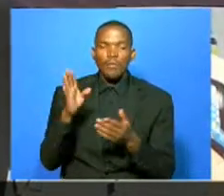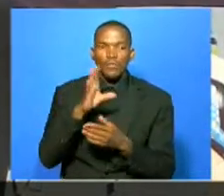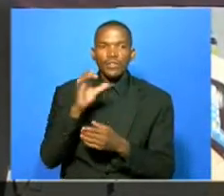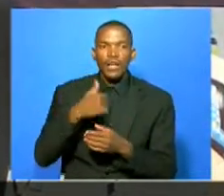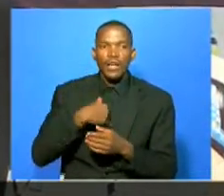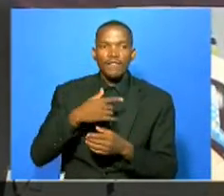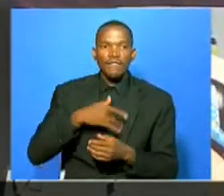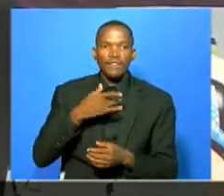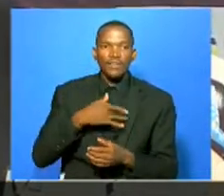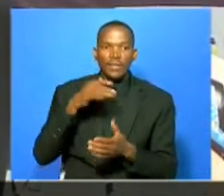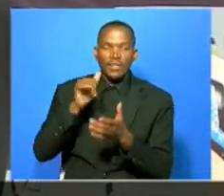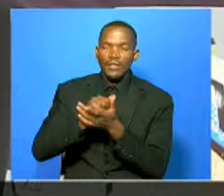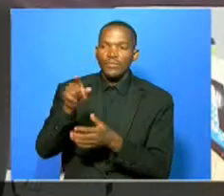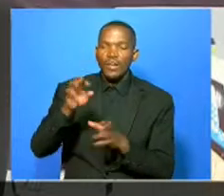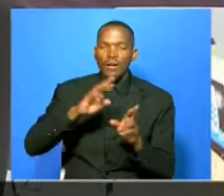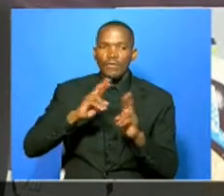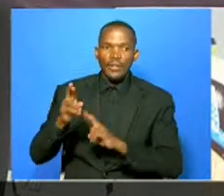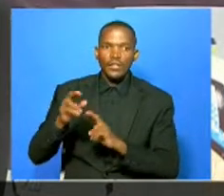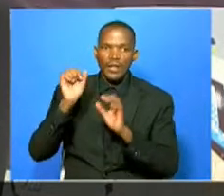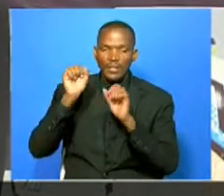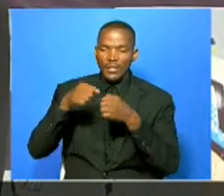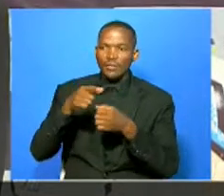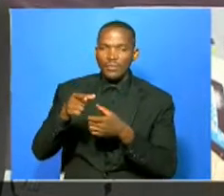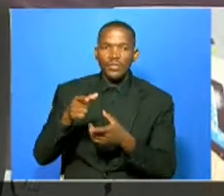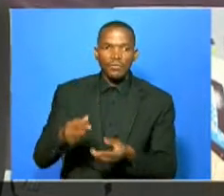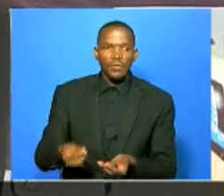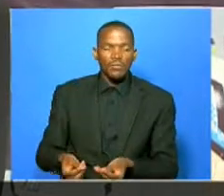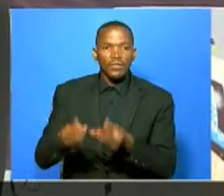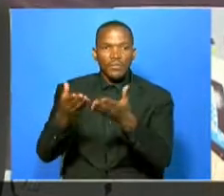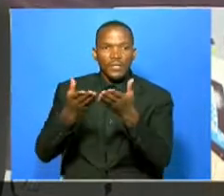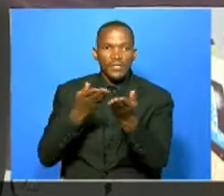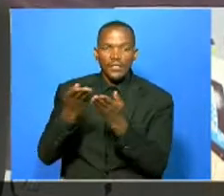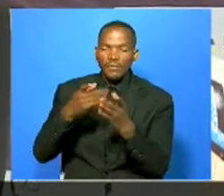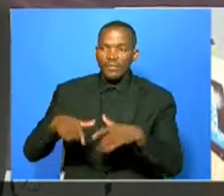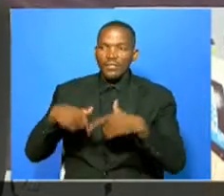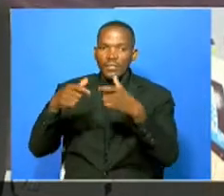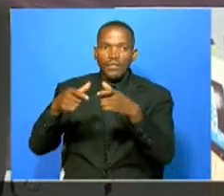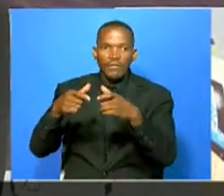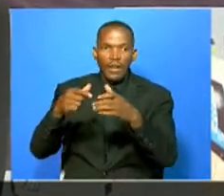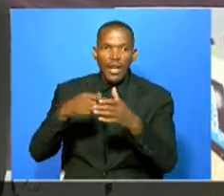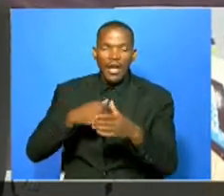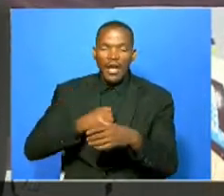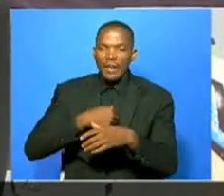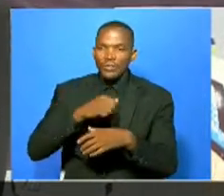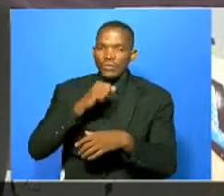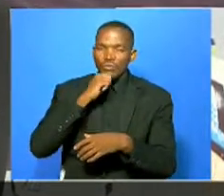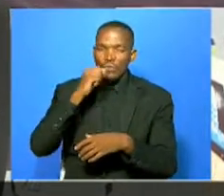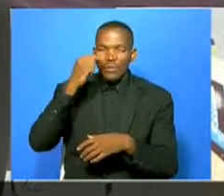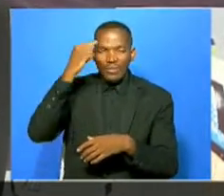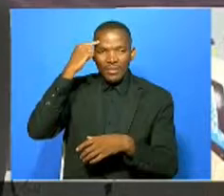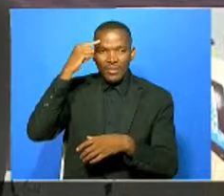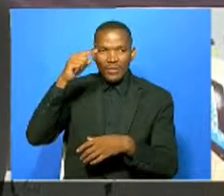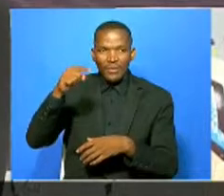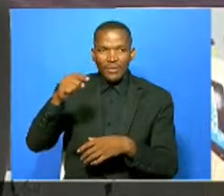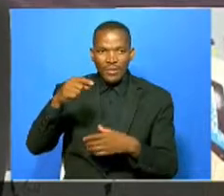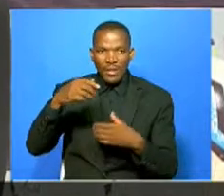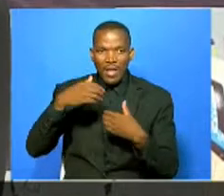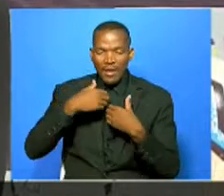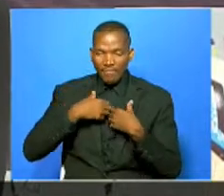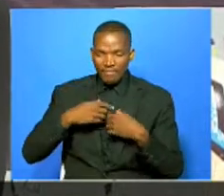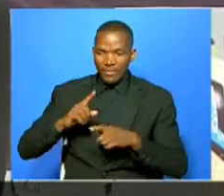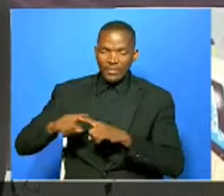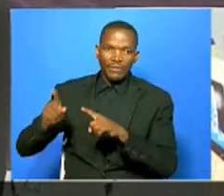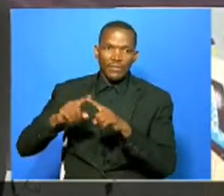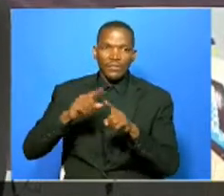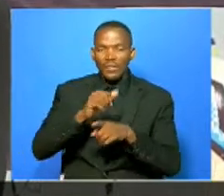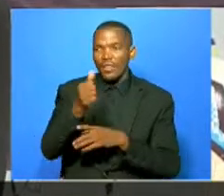that I'm ready and able and willing to serve everybody. I don't think, you know, I have any differences